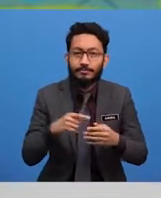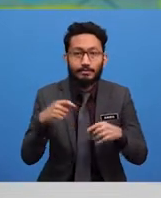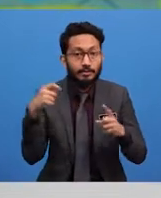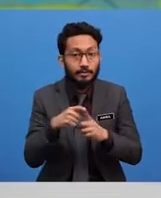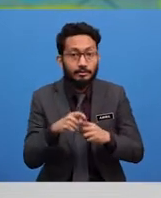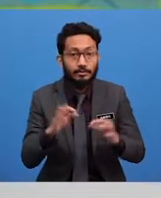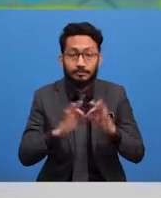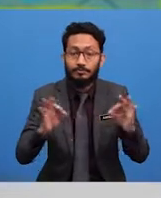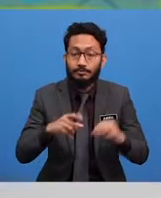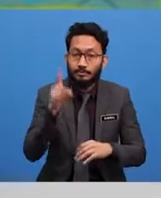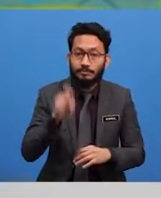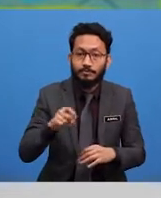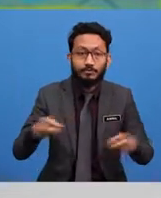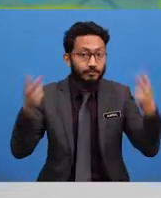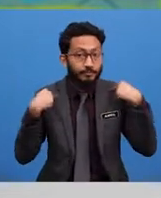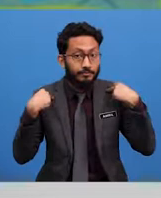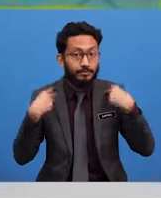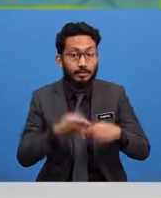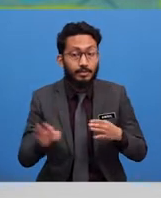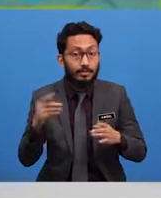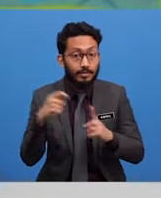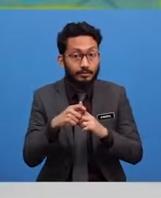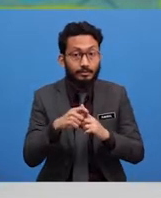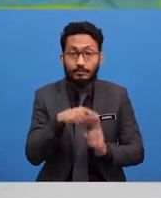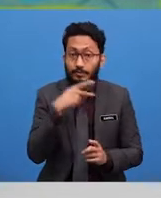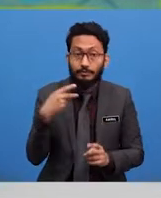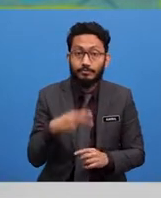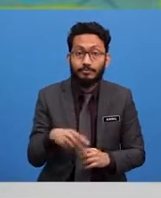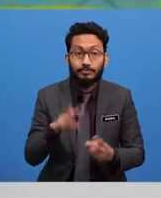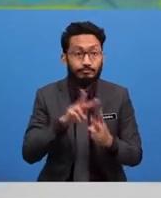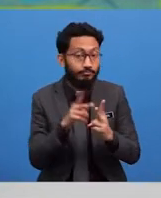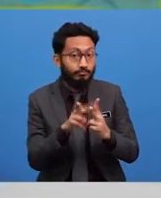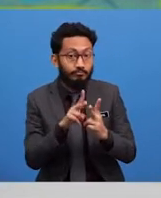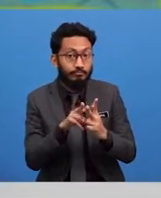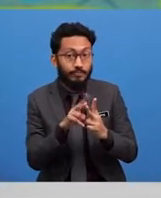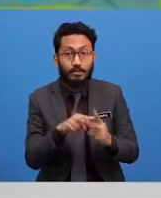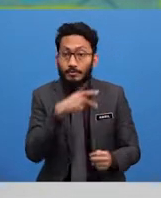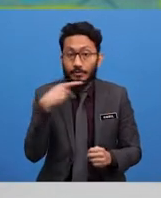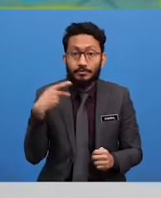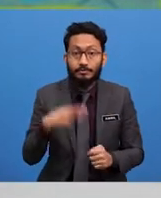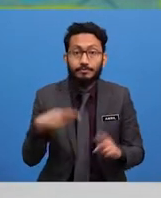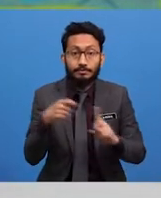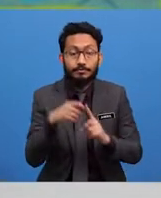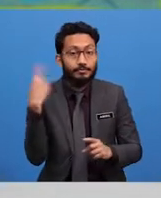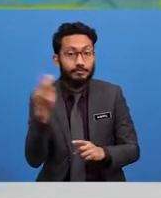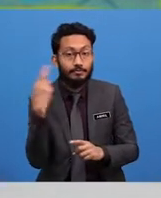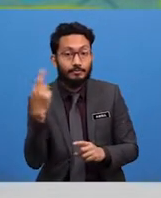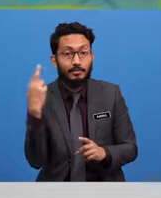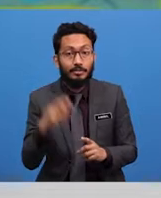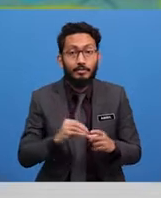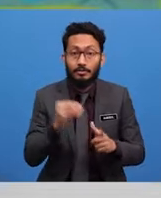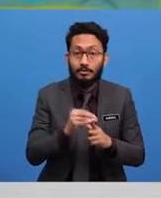Remember, whenever you form a simple past sentence, you need to have simple past tense